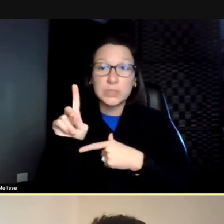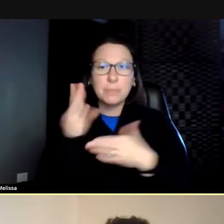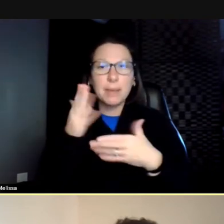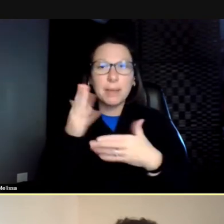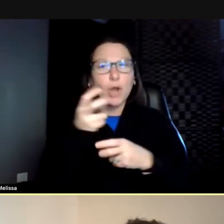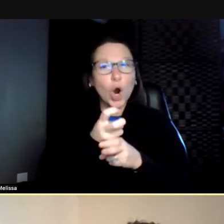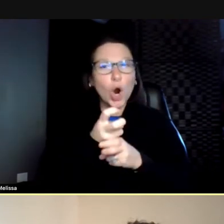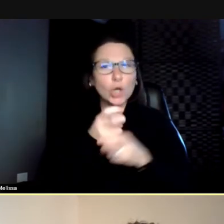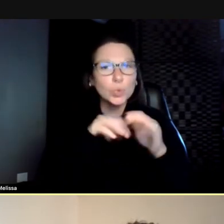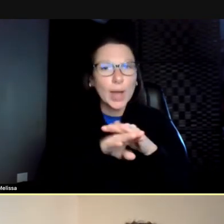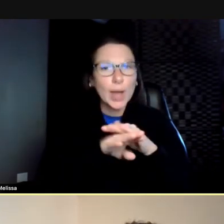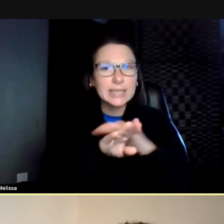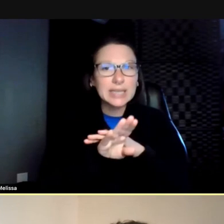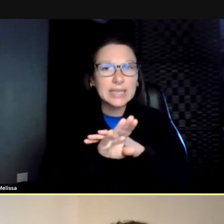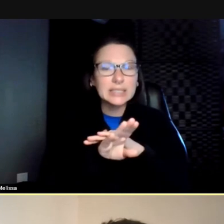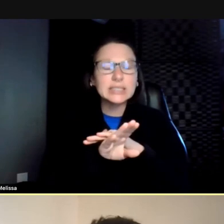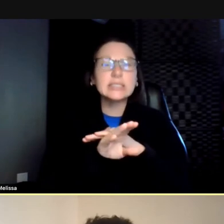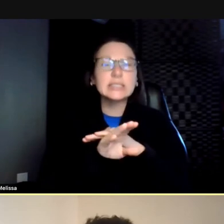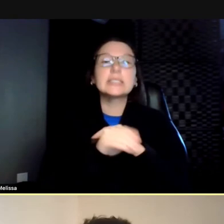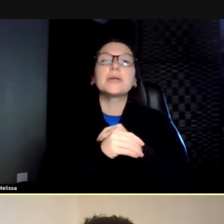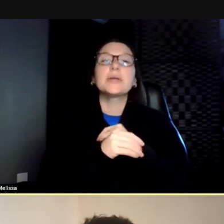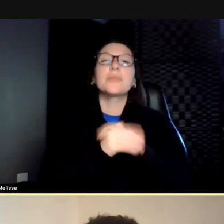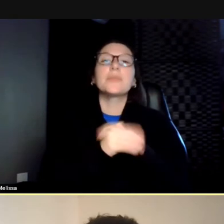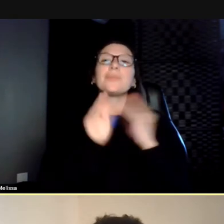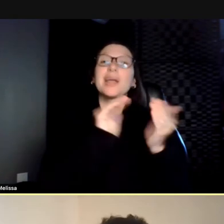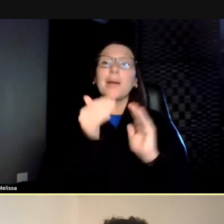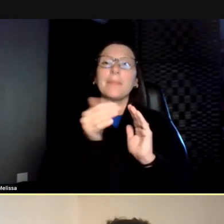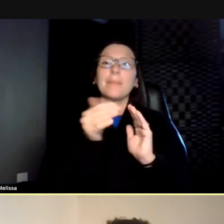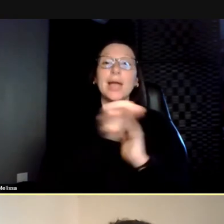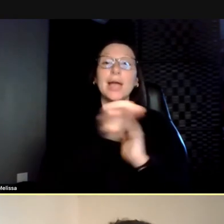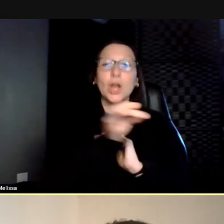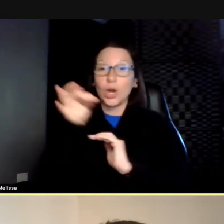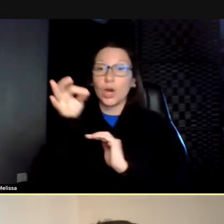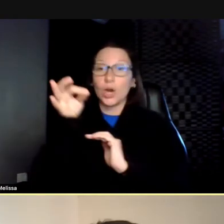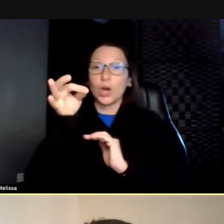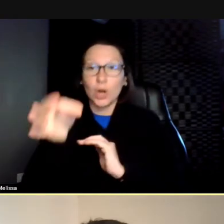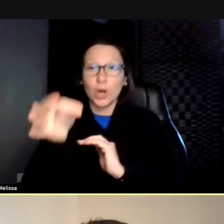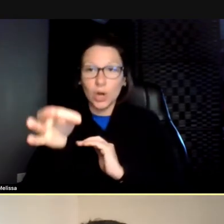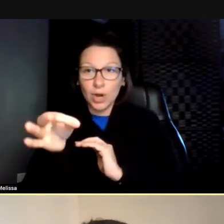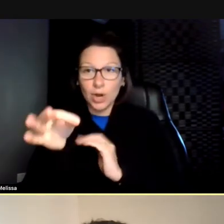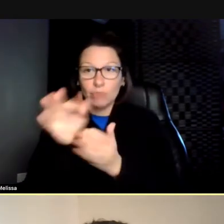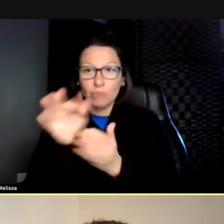item out and putting against a less complex background where it pops out.